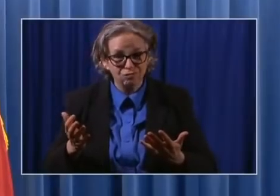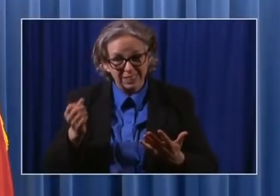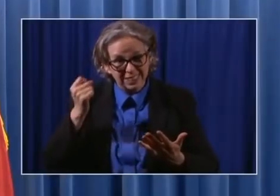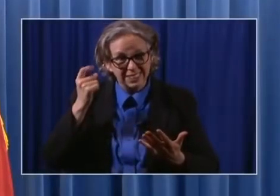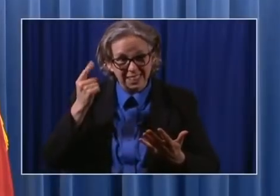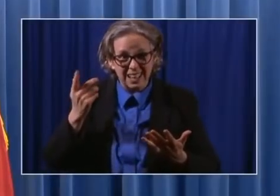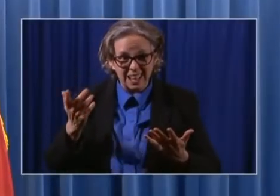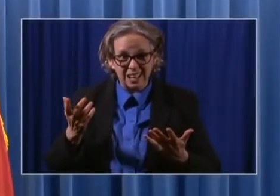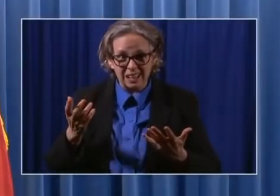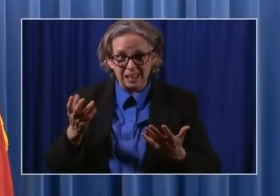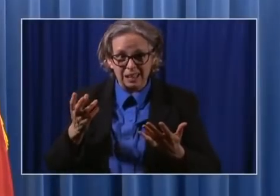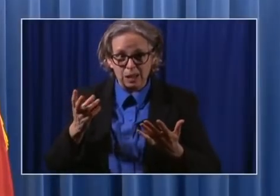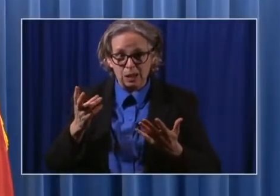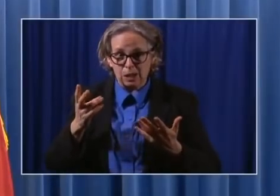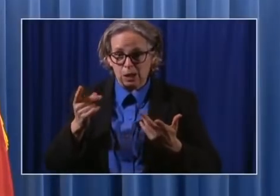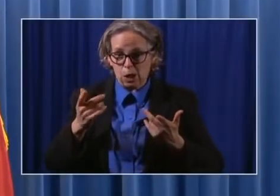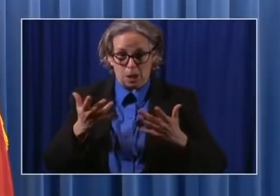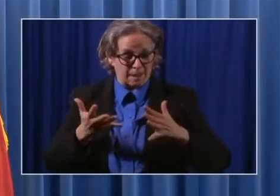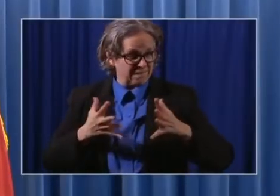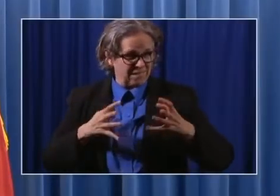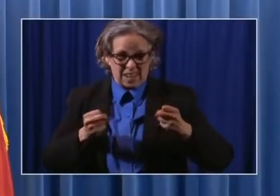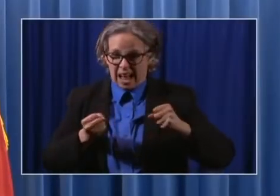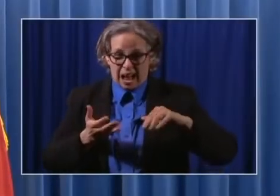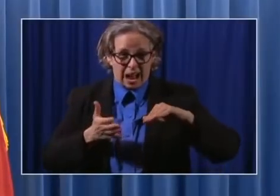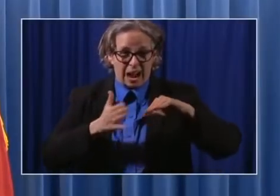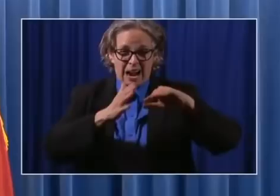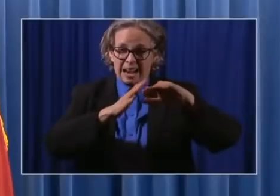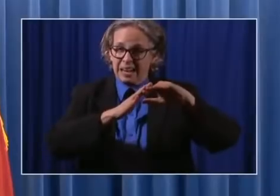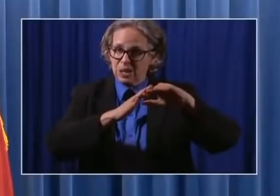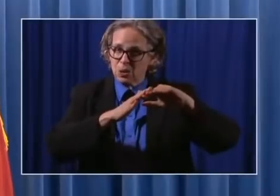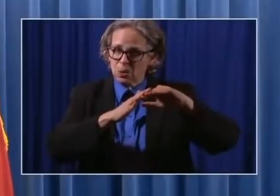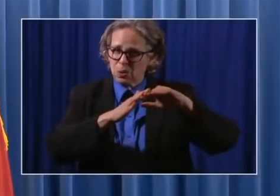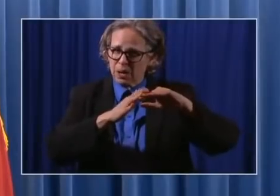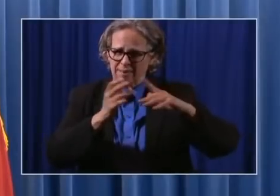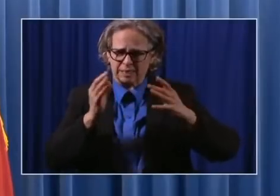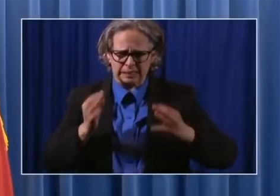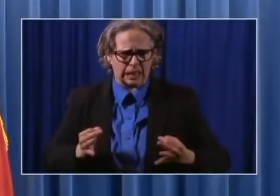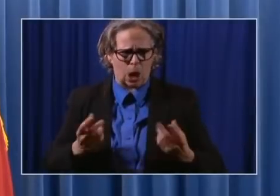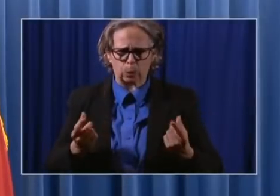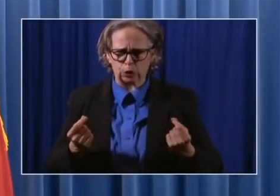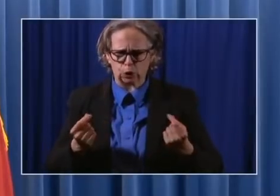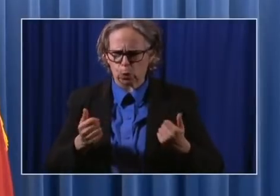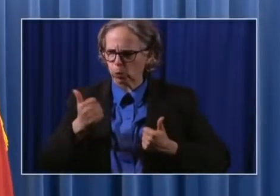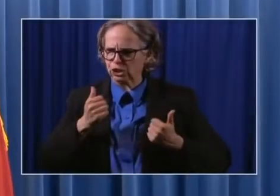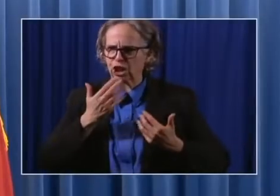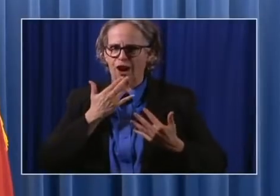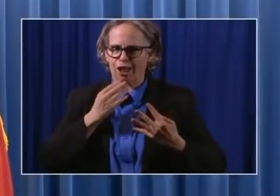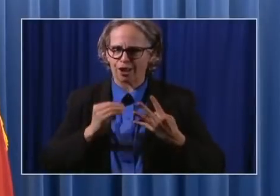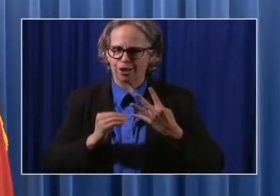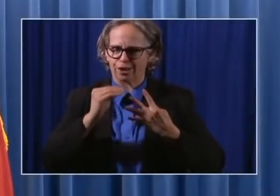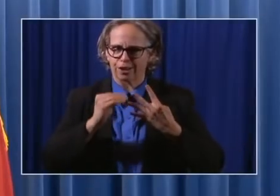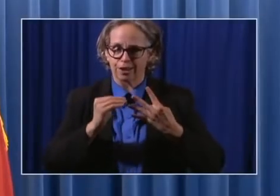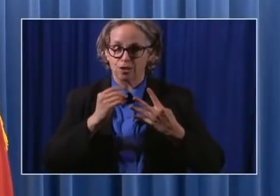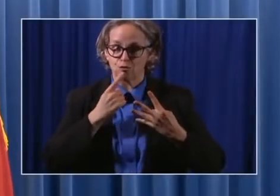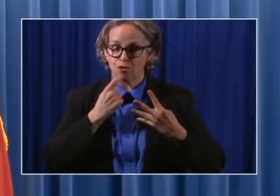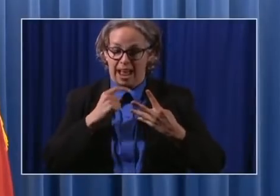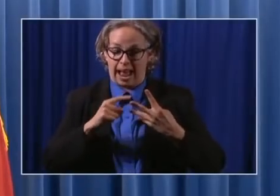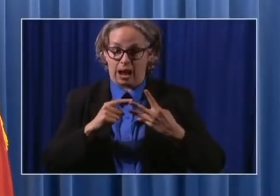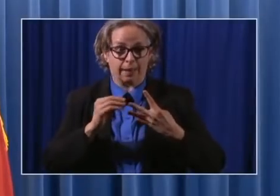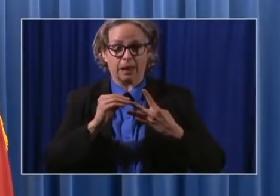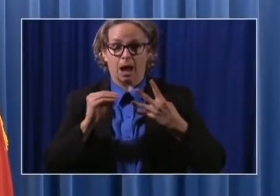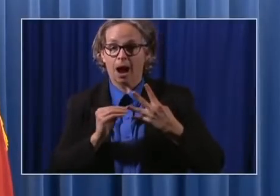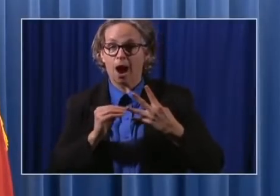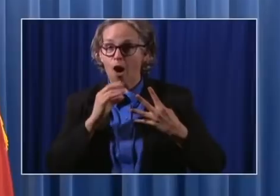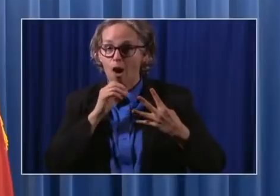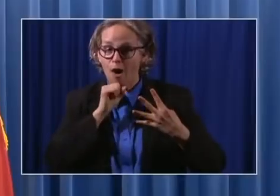how fast it is moving. These counties that change now to orange, Butler, Lorain, Summit, and